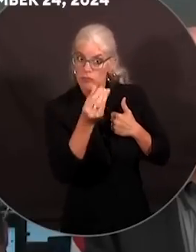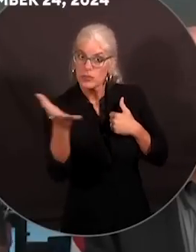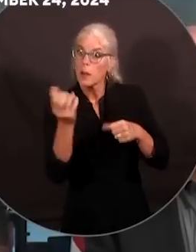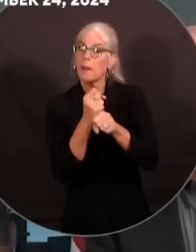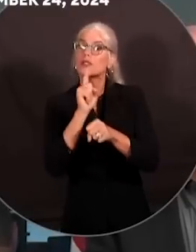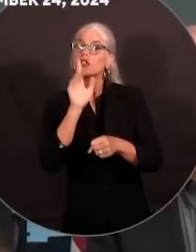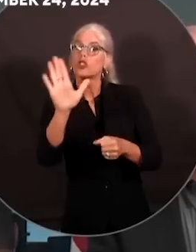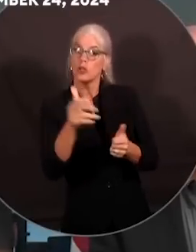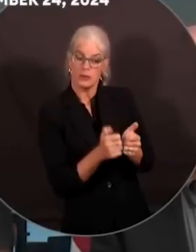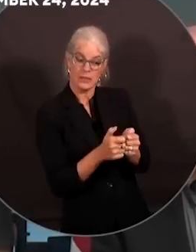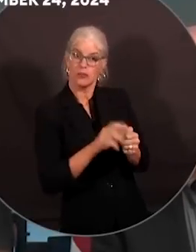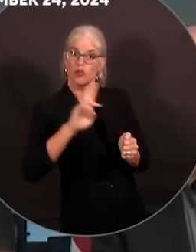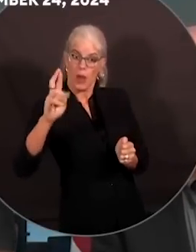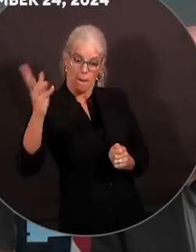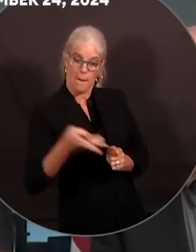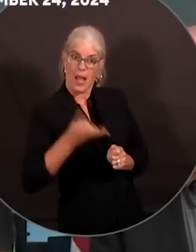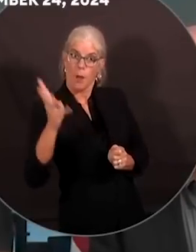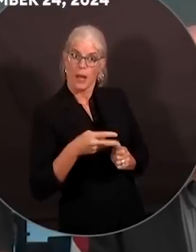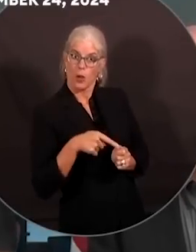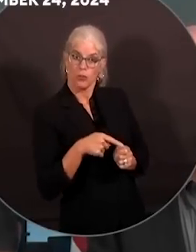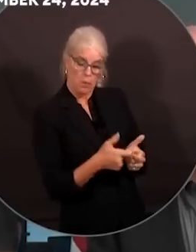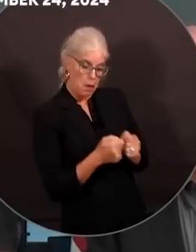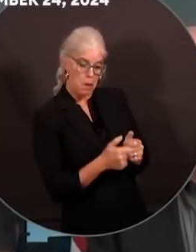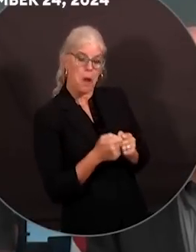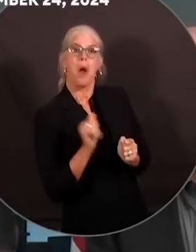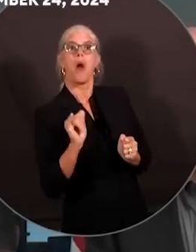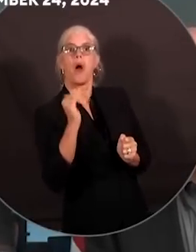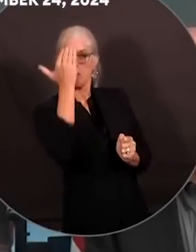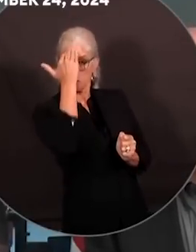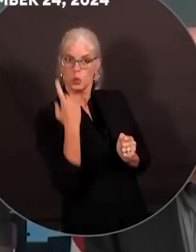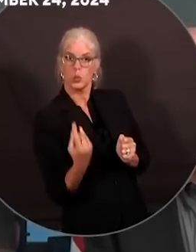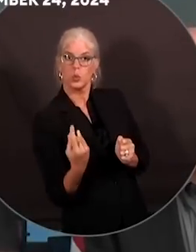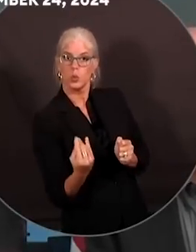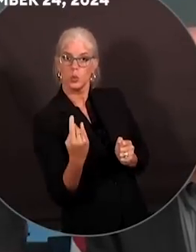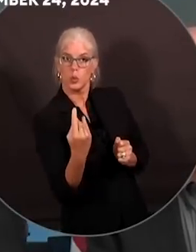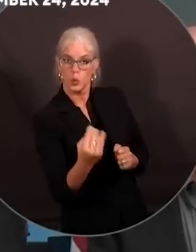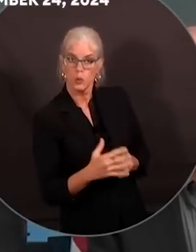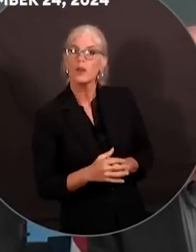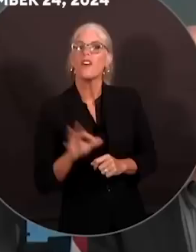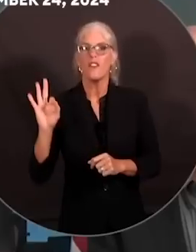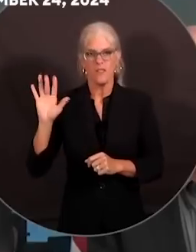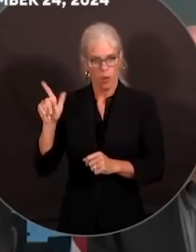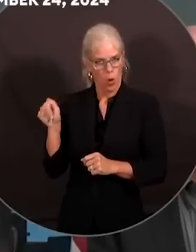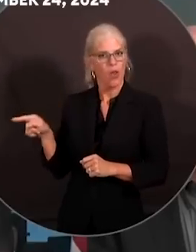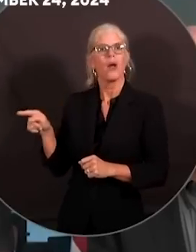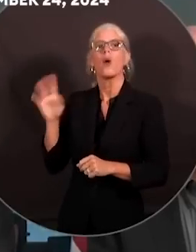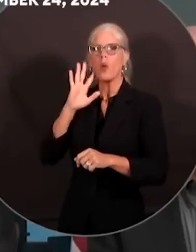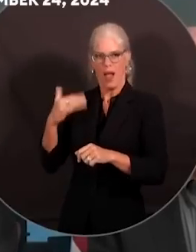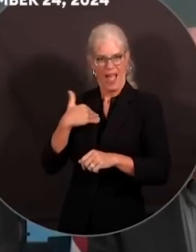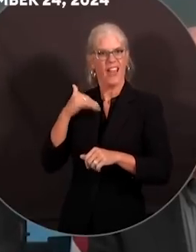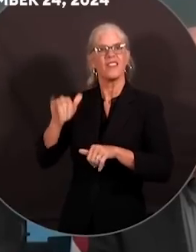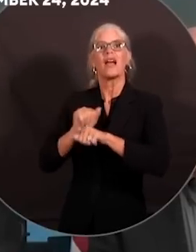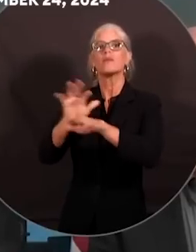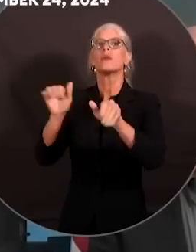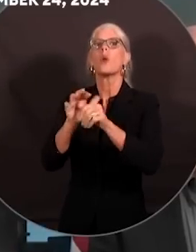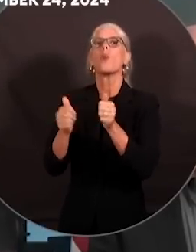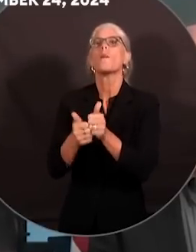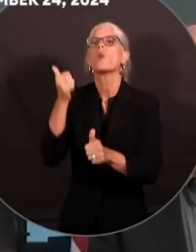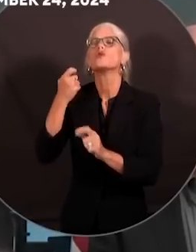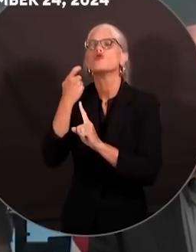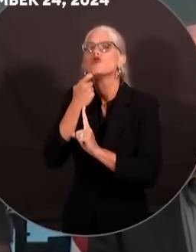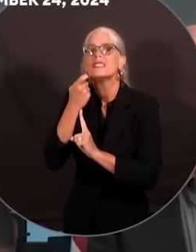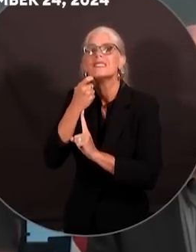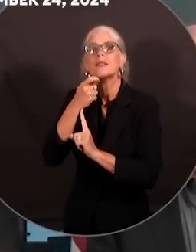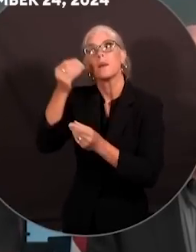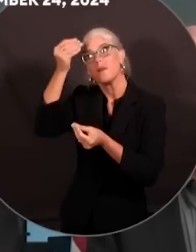when you do receive them. Your local emergency management and local officials will have information that is most relevant to your specific